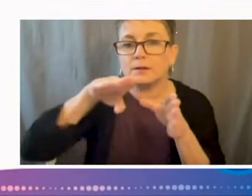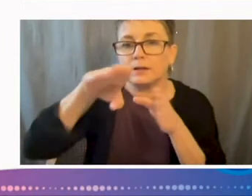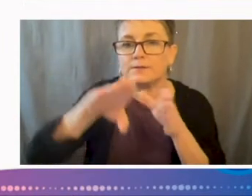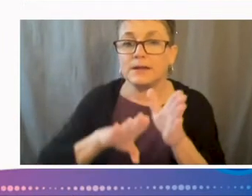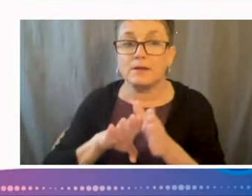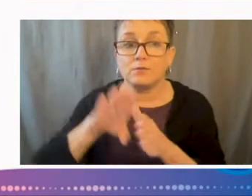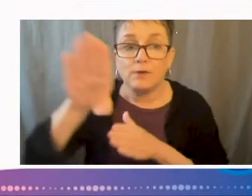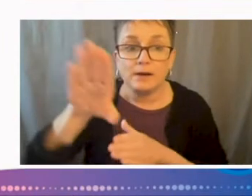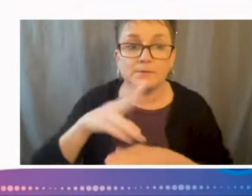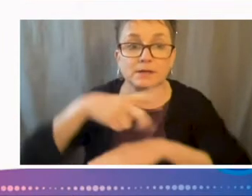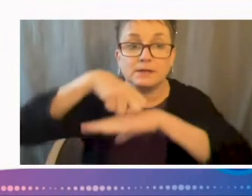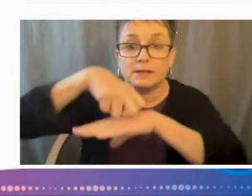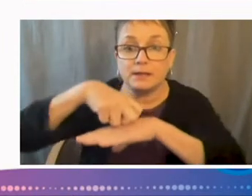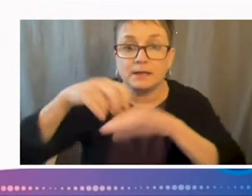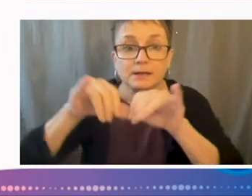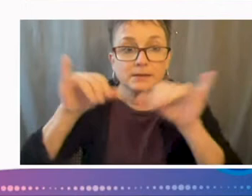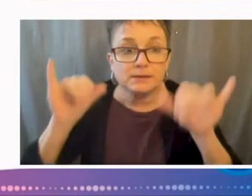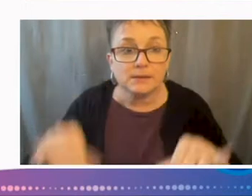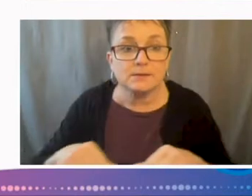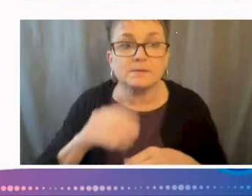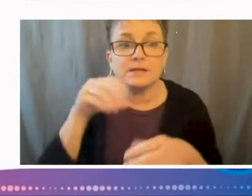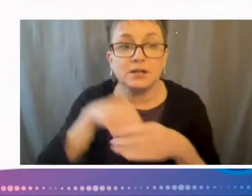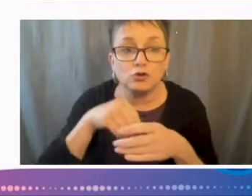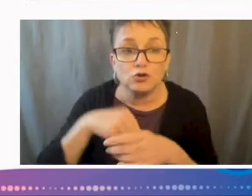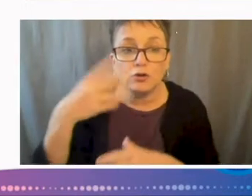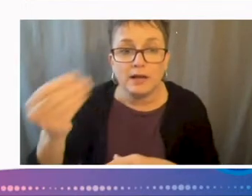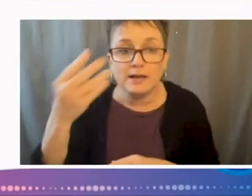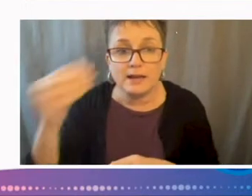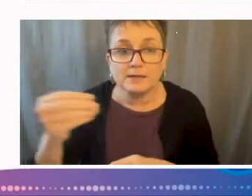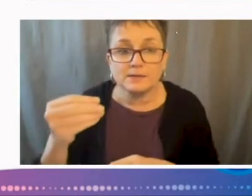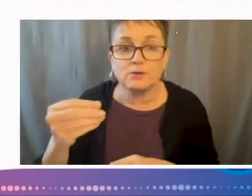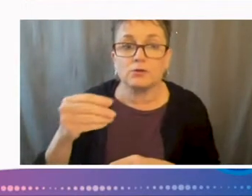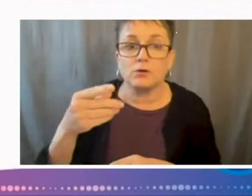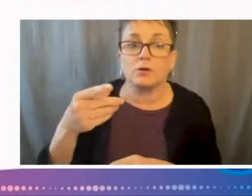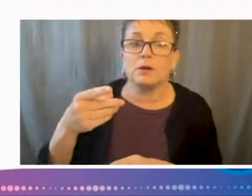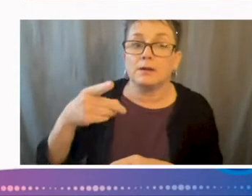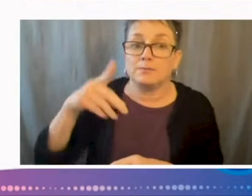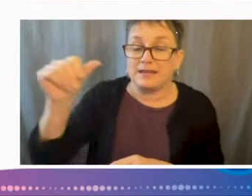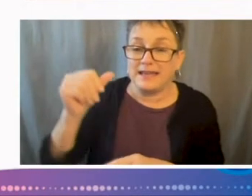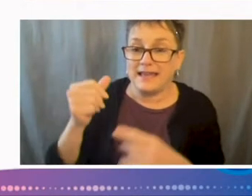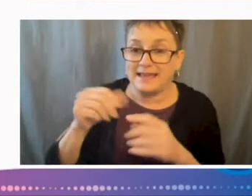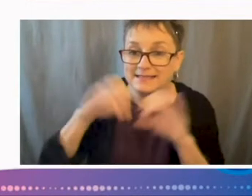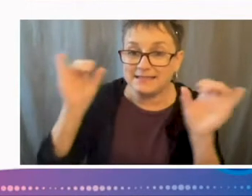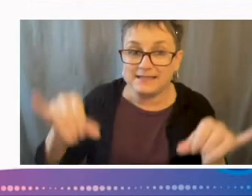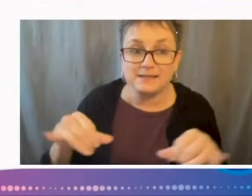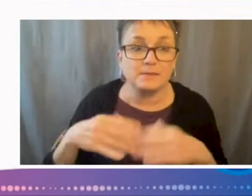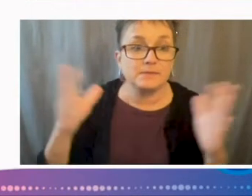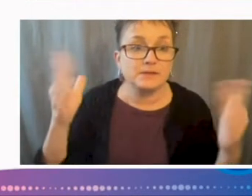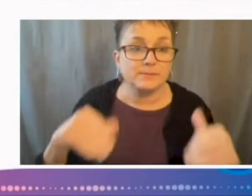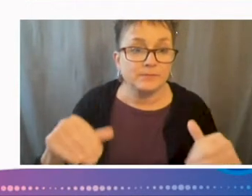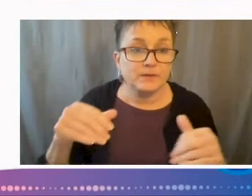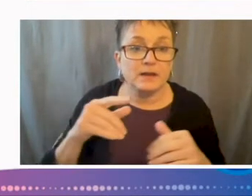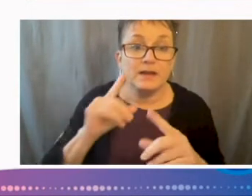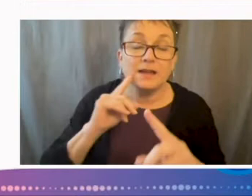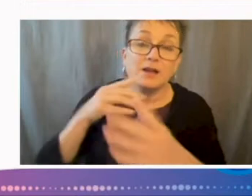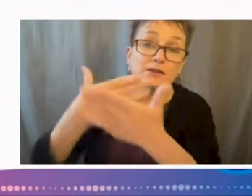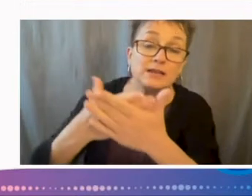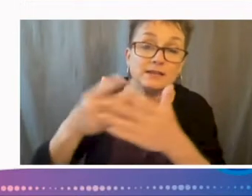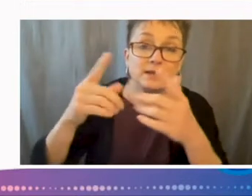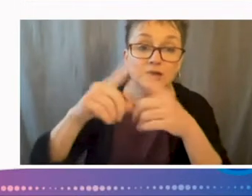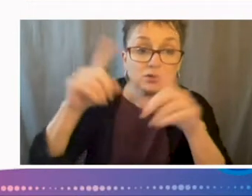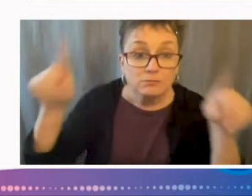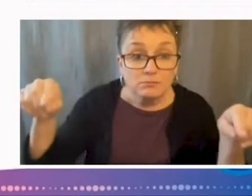kneeling systems, internal and external public address systems, destination sign systems, securement